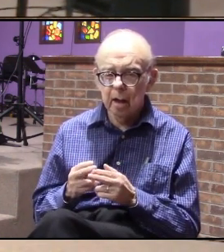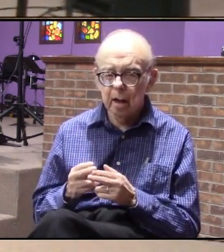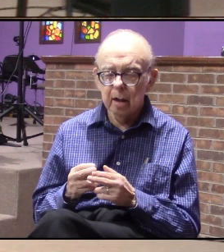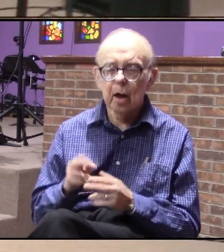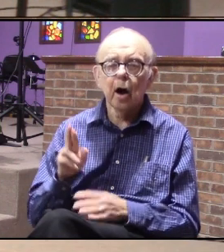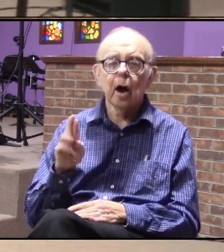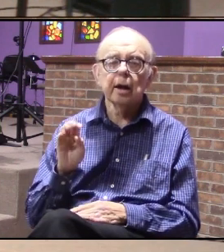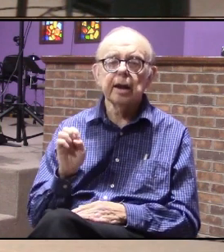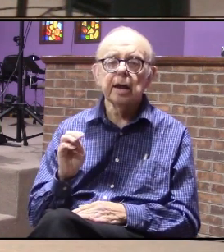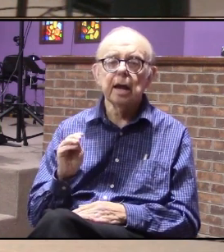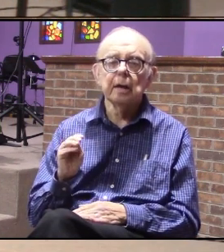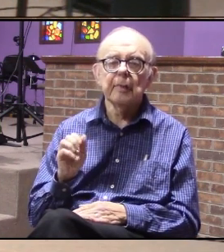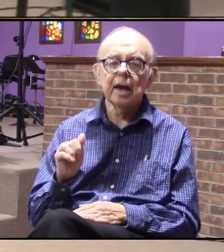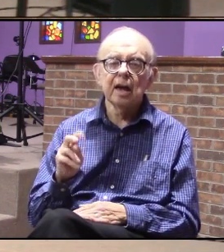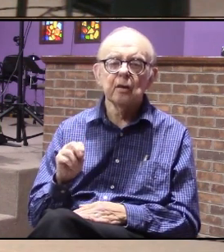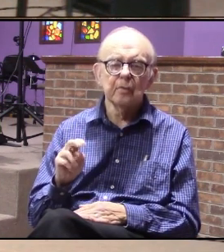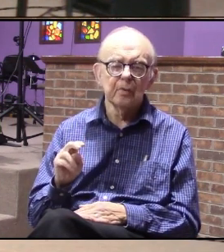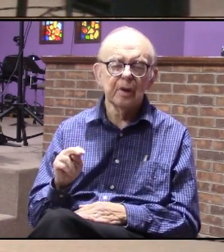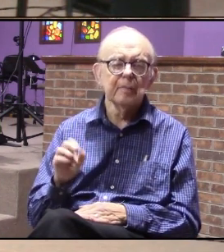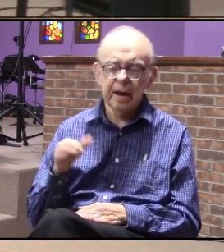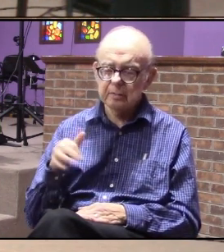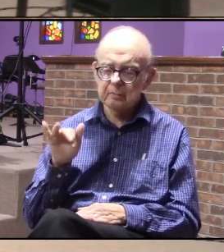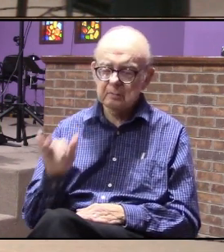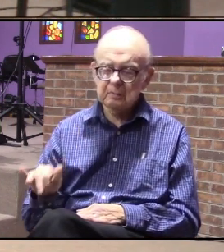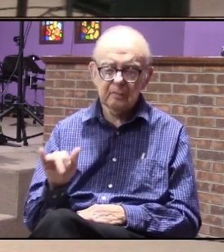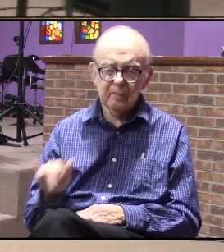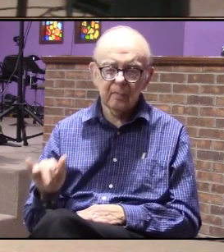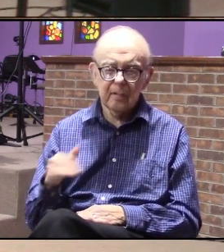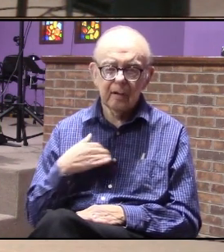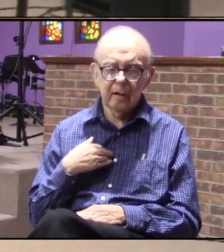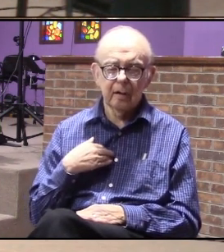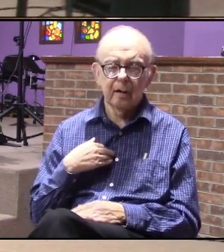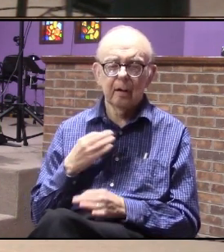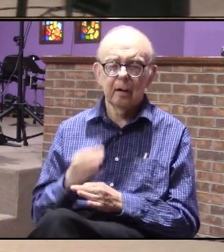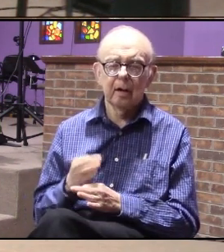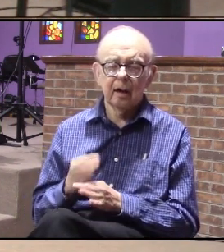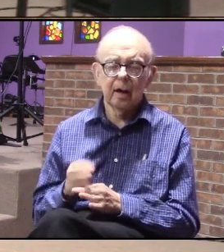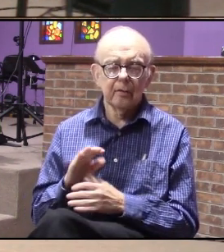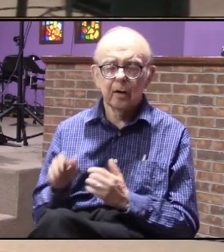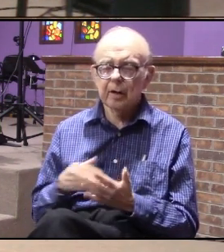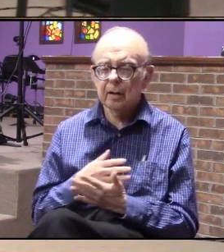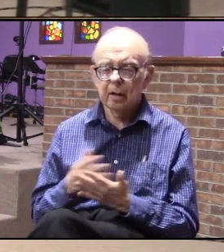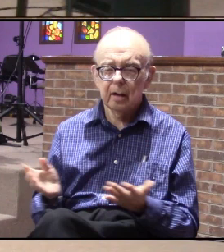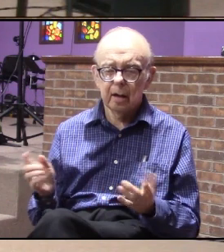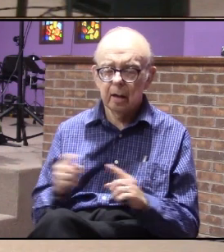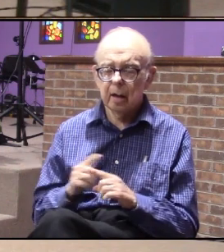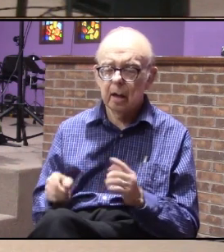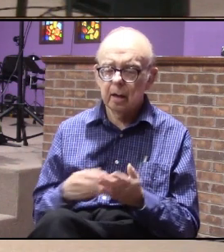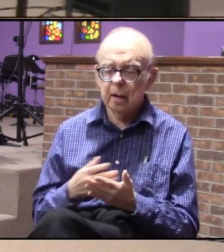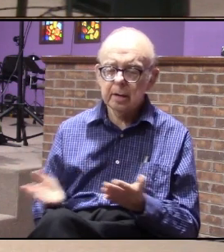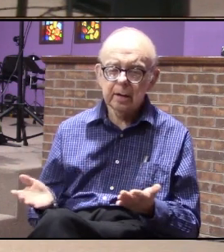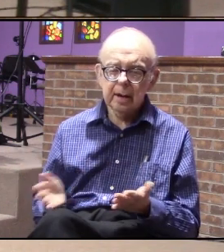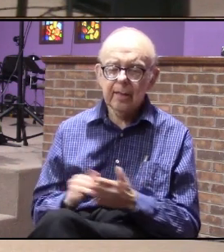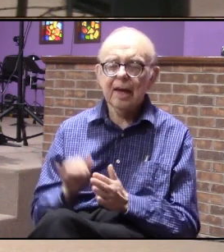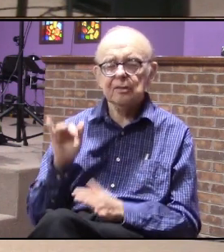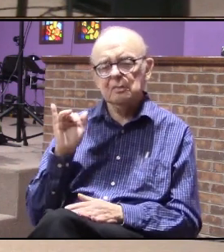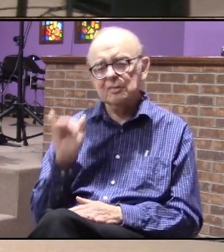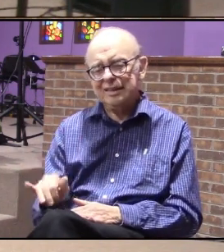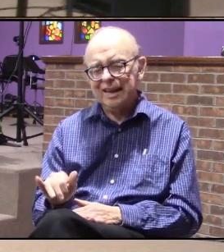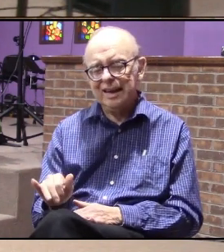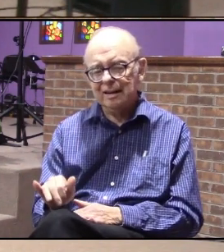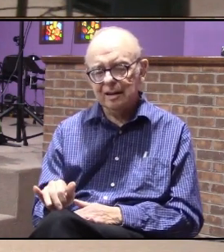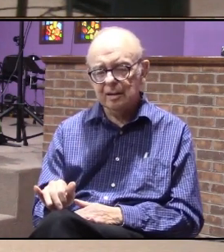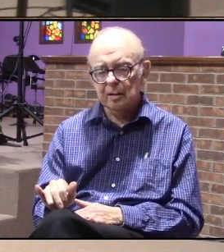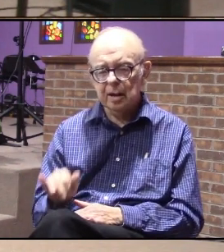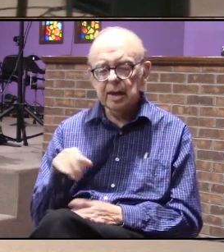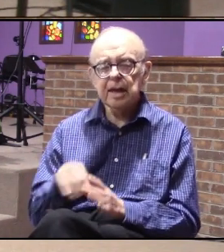remain. Because you can have faith and you can have perseverance, but there's something about remaining in